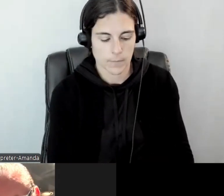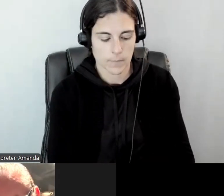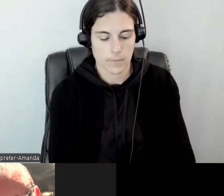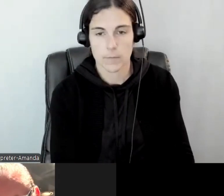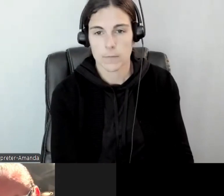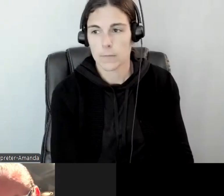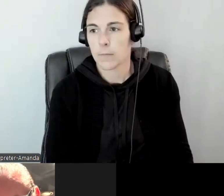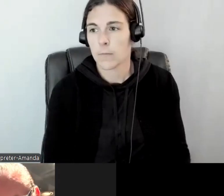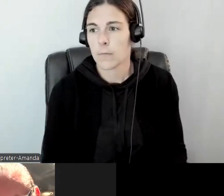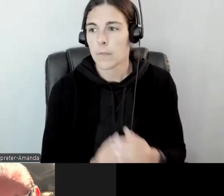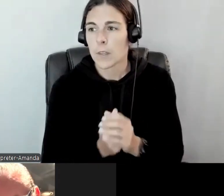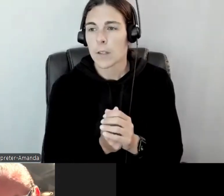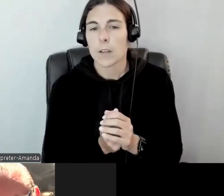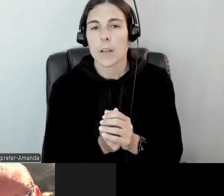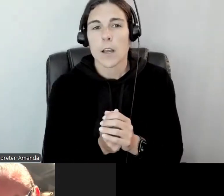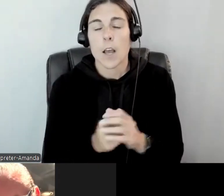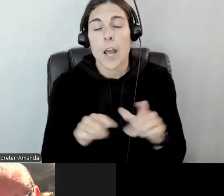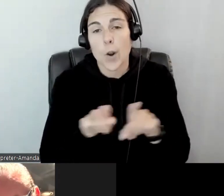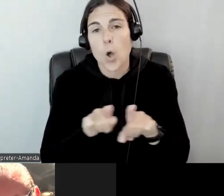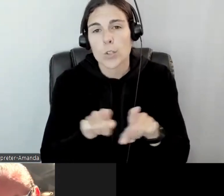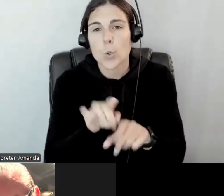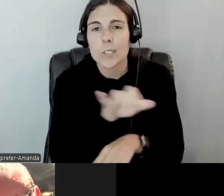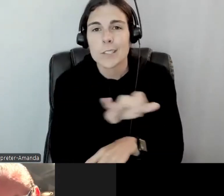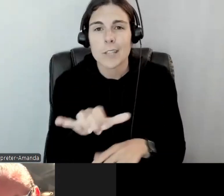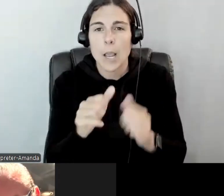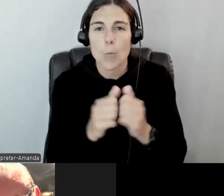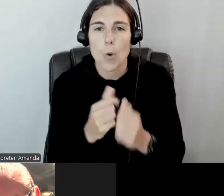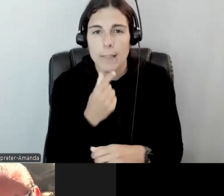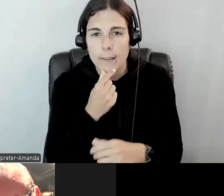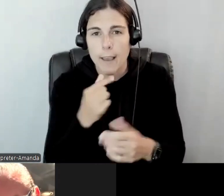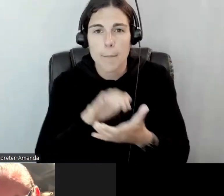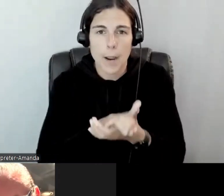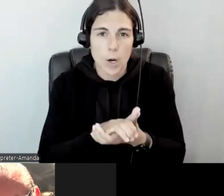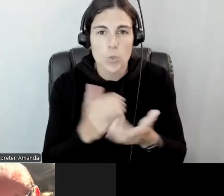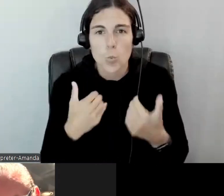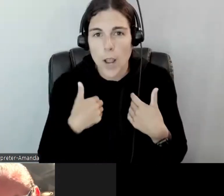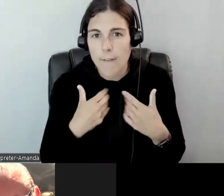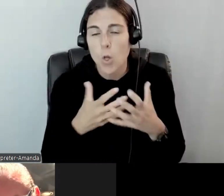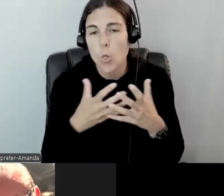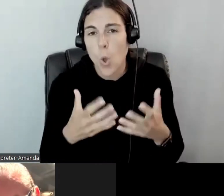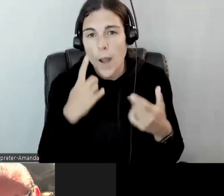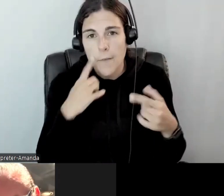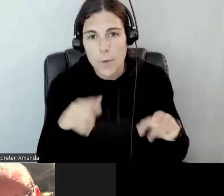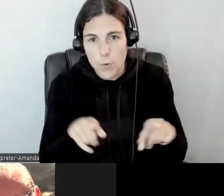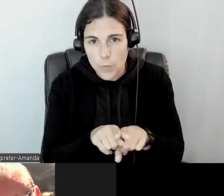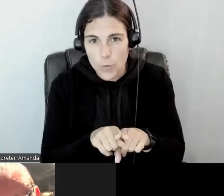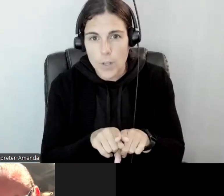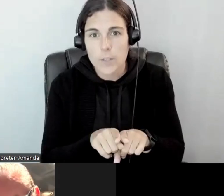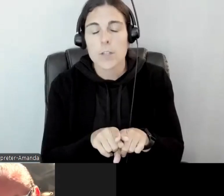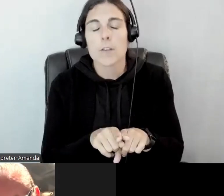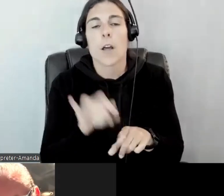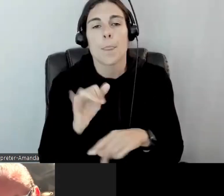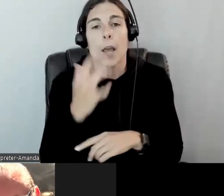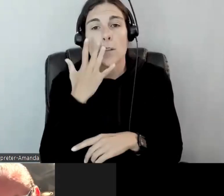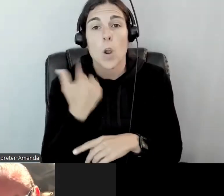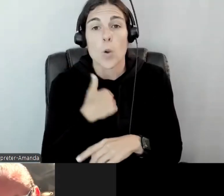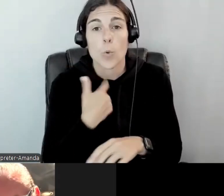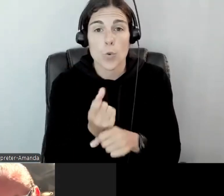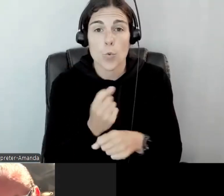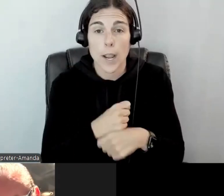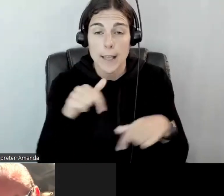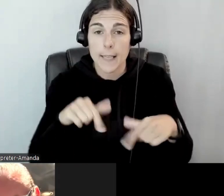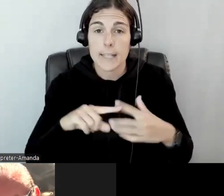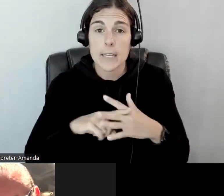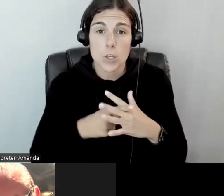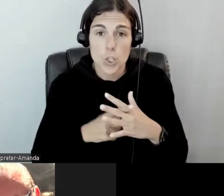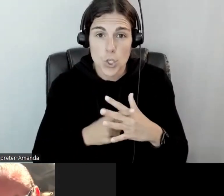gay marriage should be legal. So on these issues, we have a lot of consensus in our movement. And so that's why we kind of created this initiative,